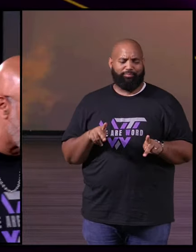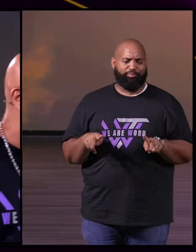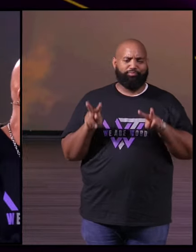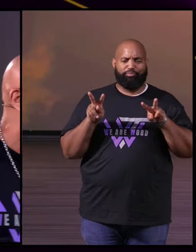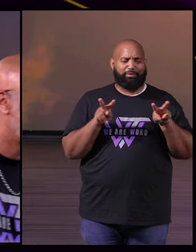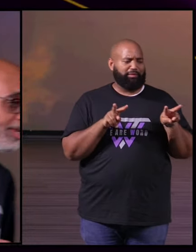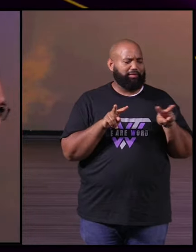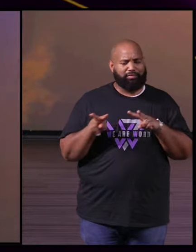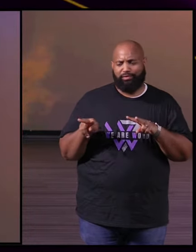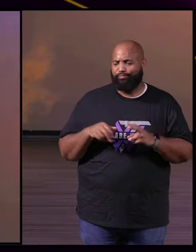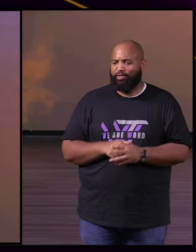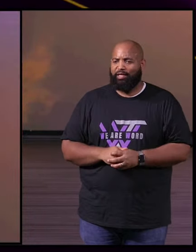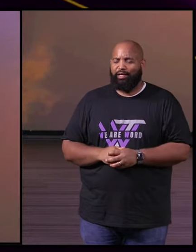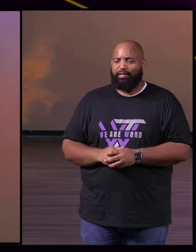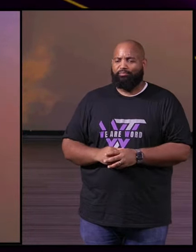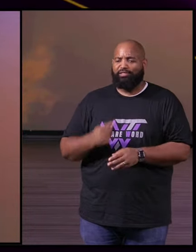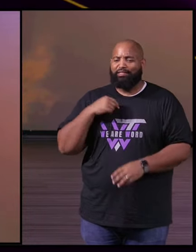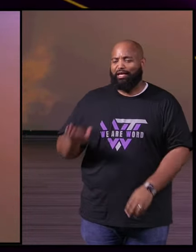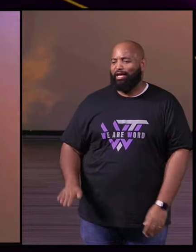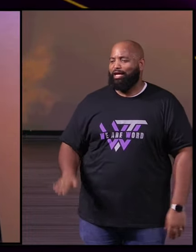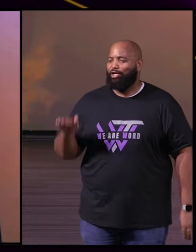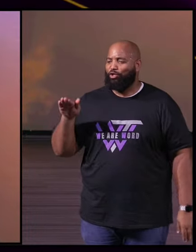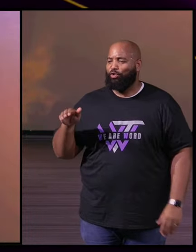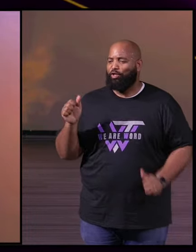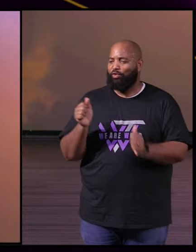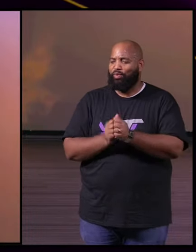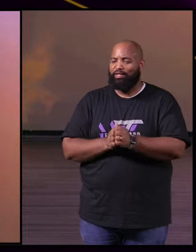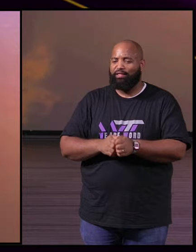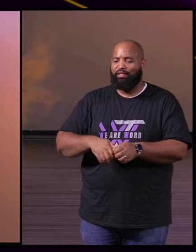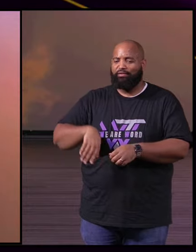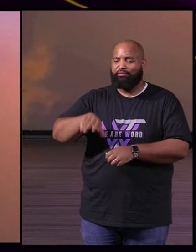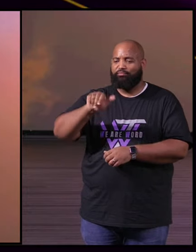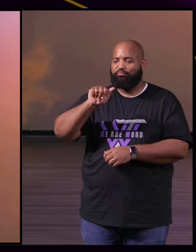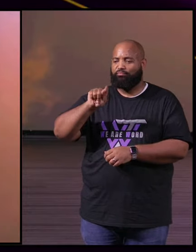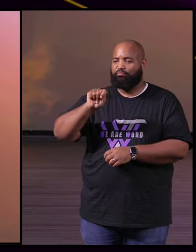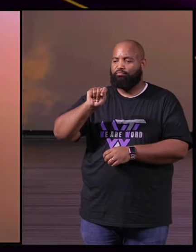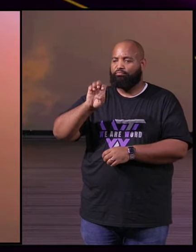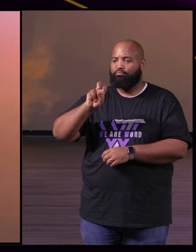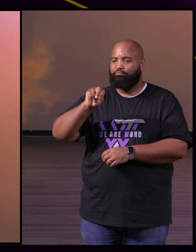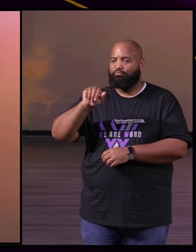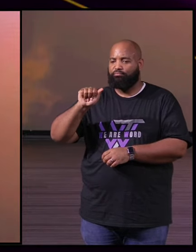you know, I grew up with an antenna on top of the TV.